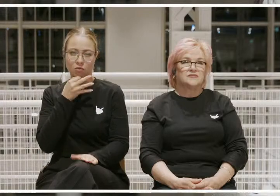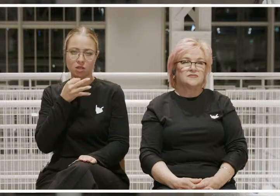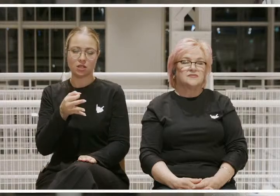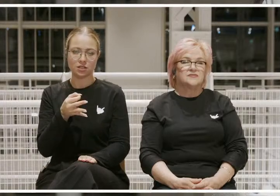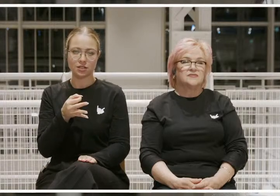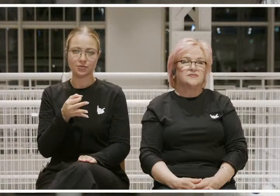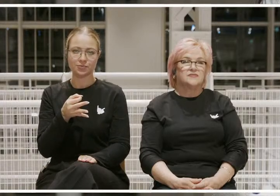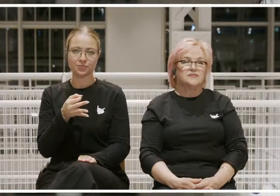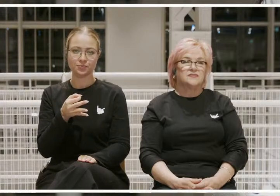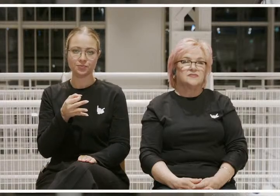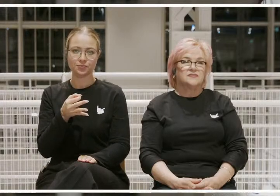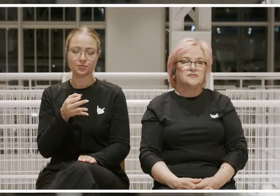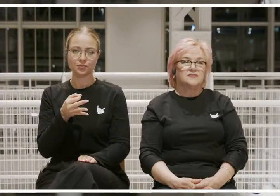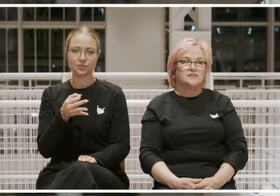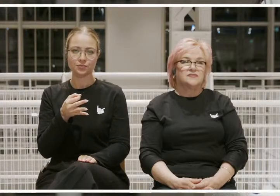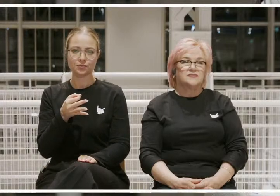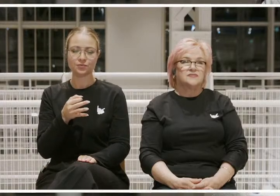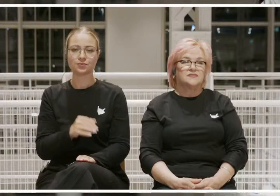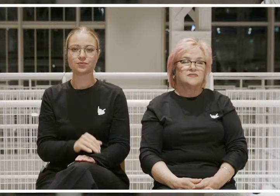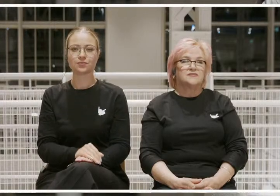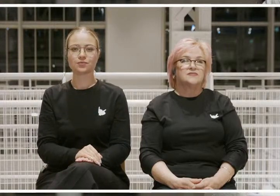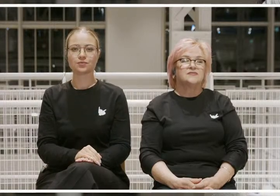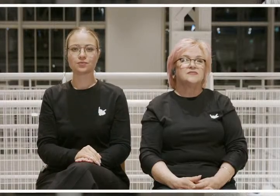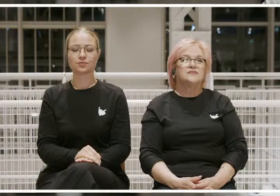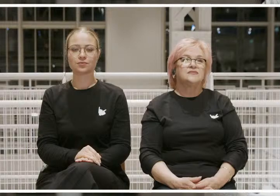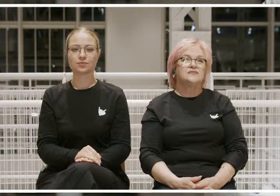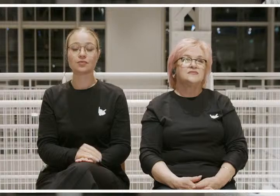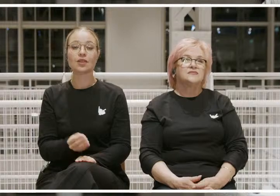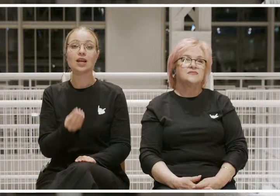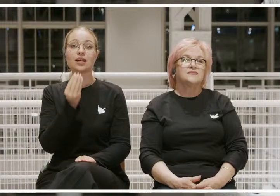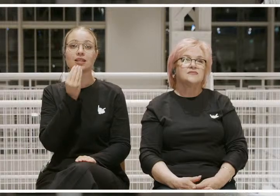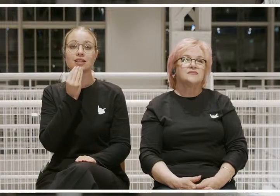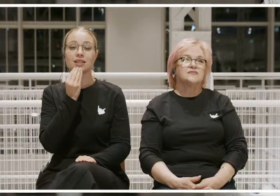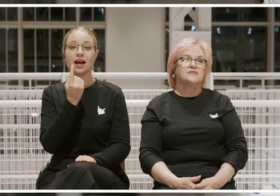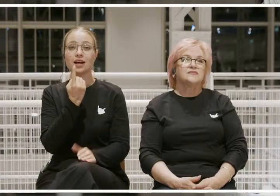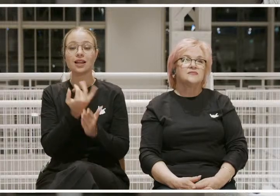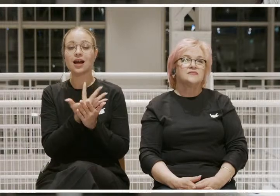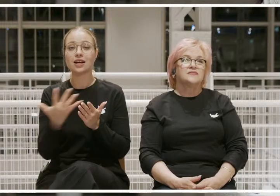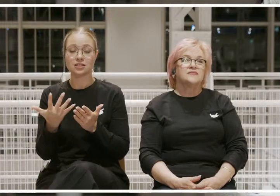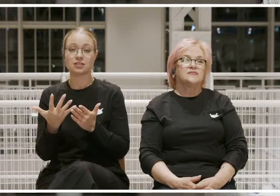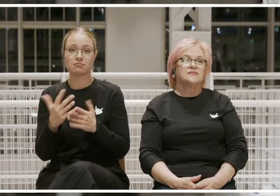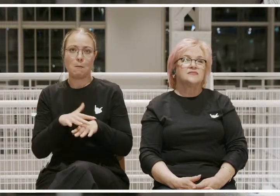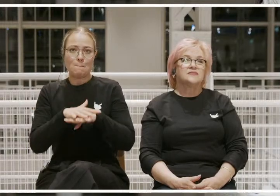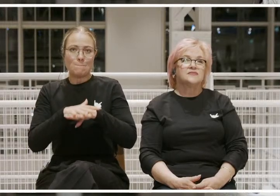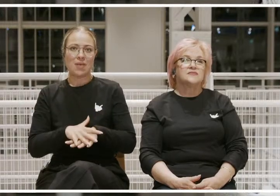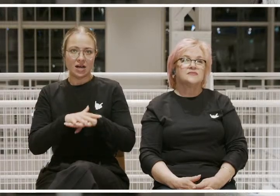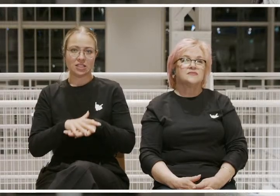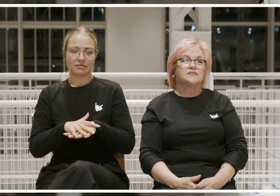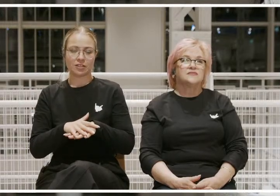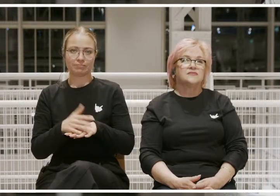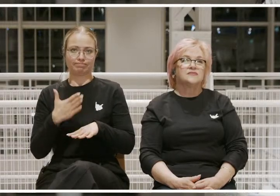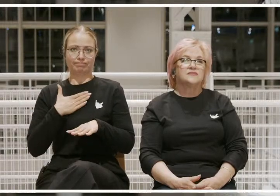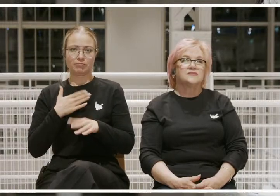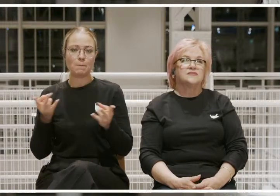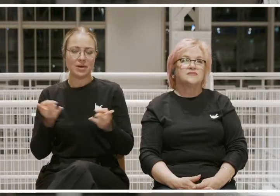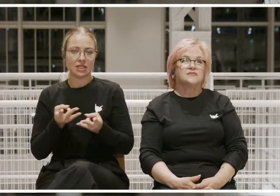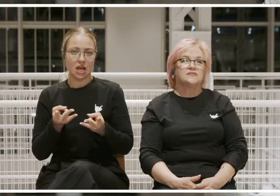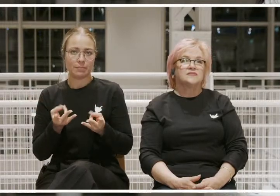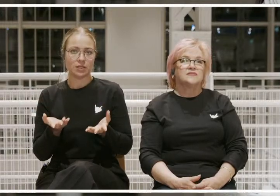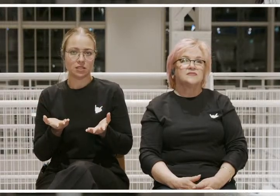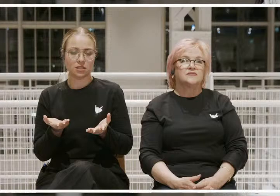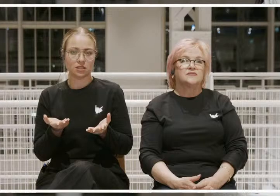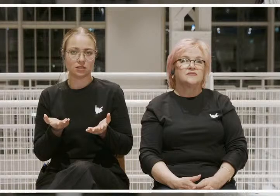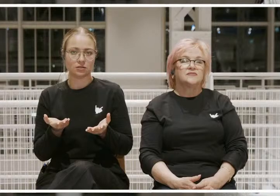as food is our one of basic needs, it has a, I think, big